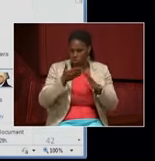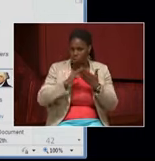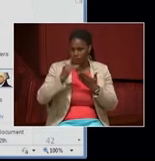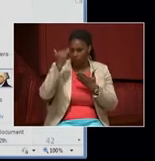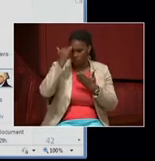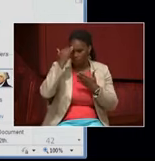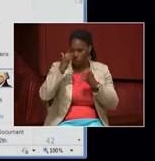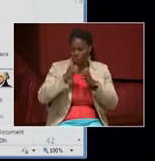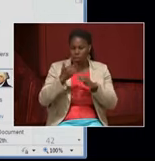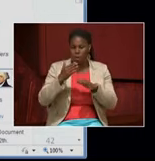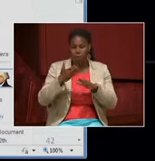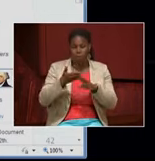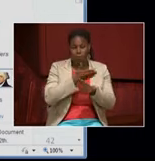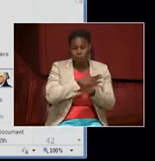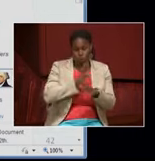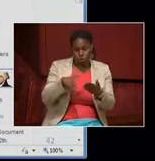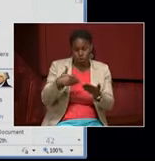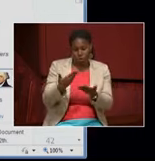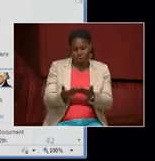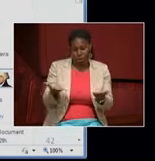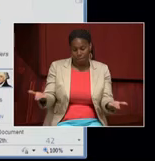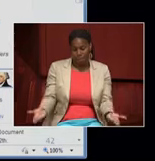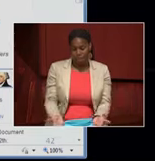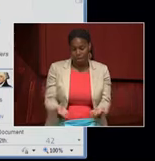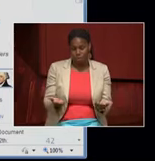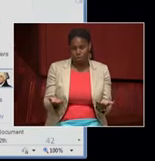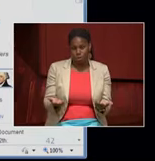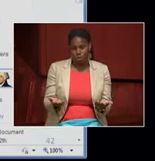before you get here.